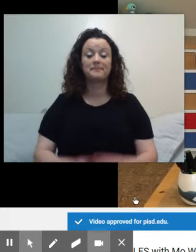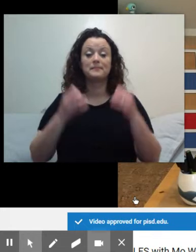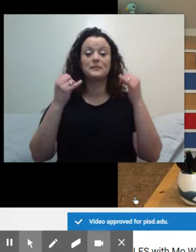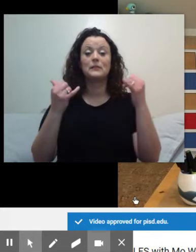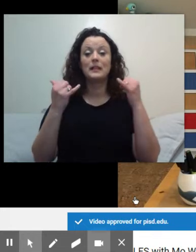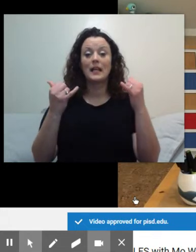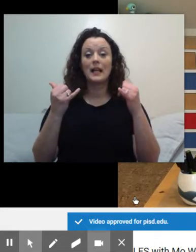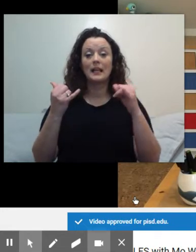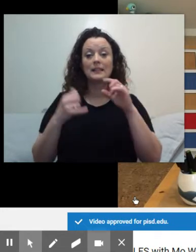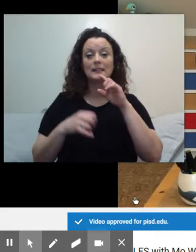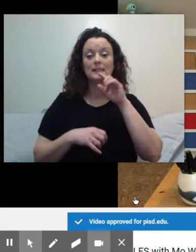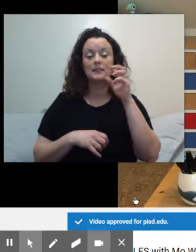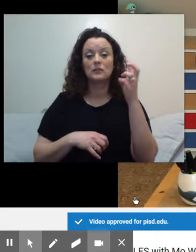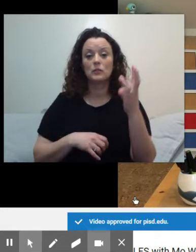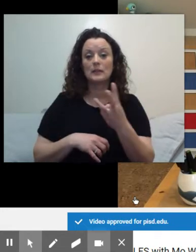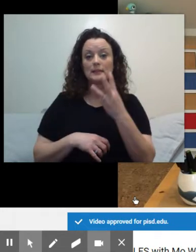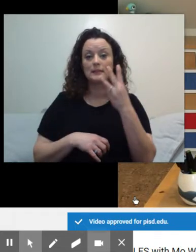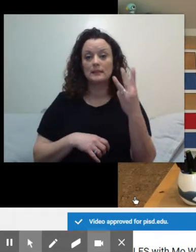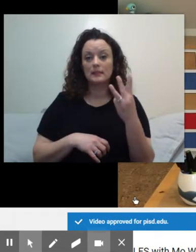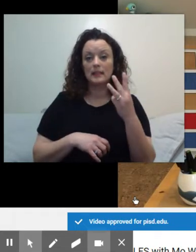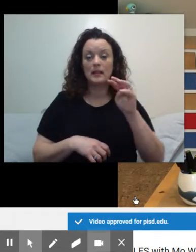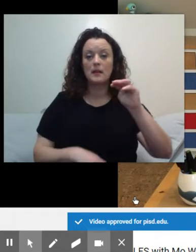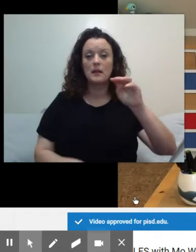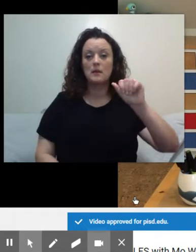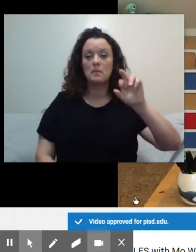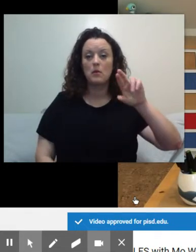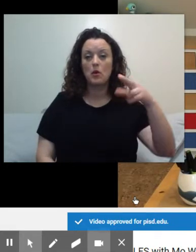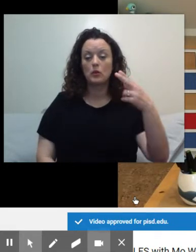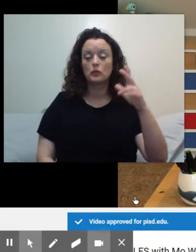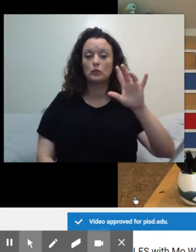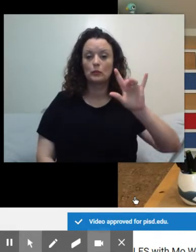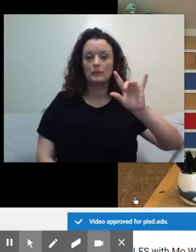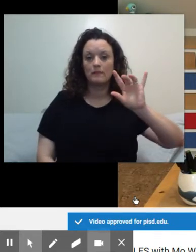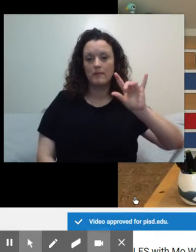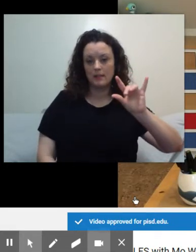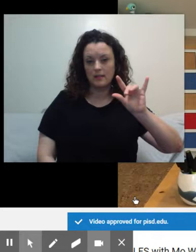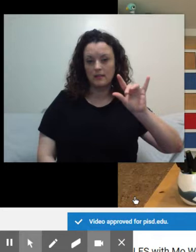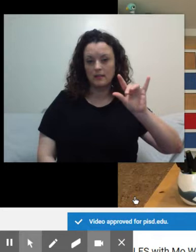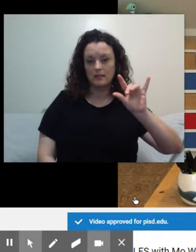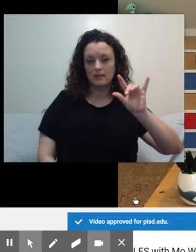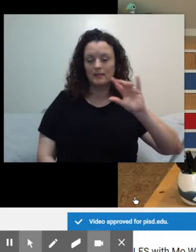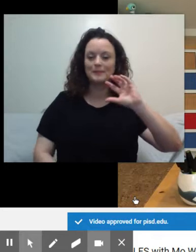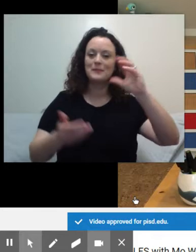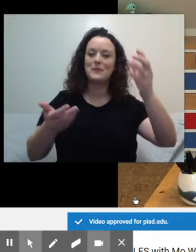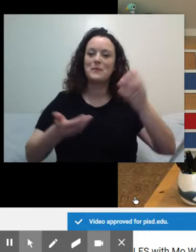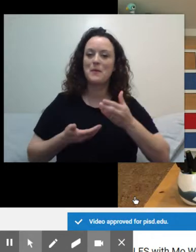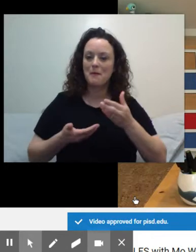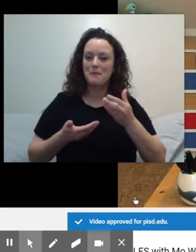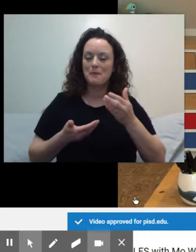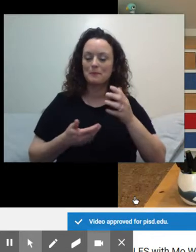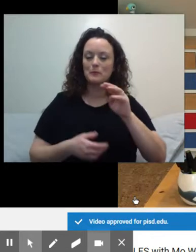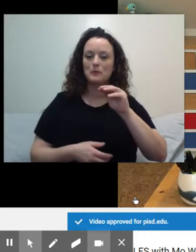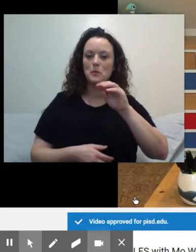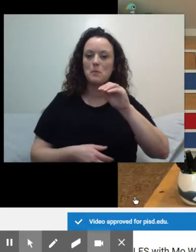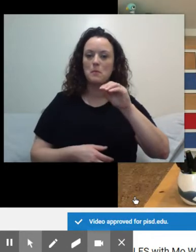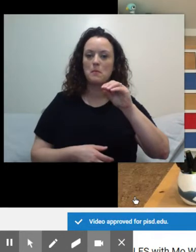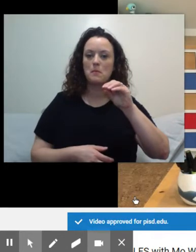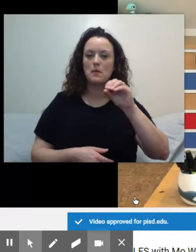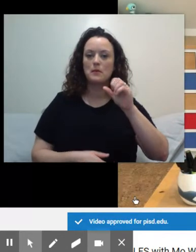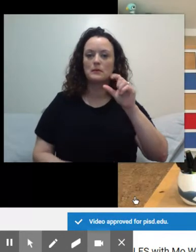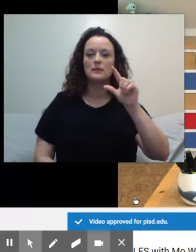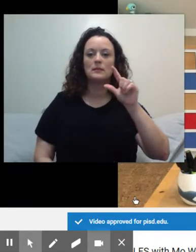Today is Wednesday, March 25th, and welcome back to Mo's Lunch and